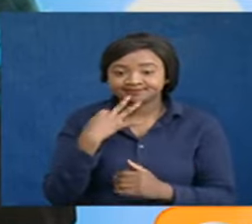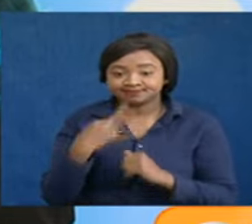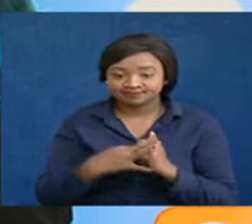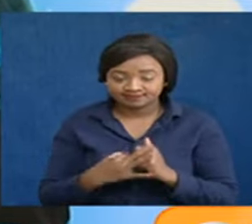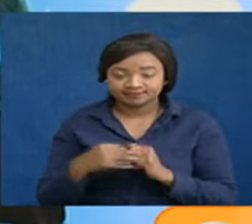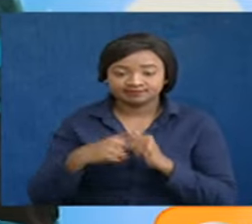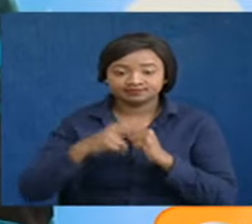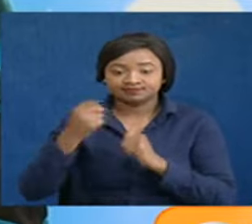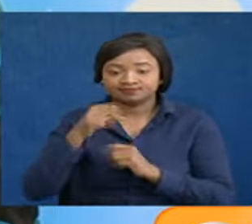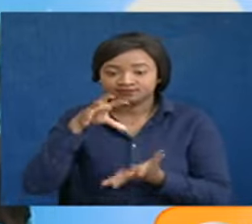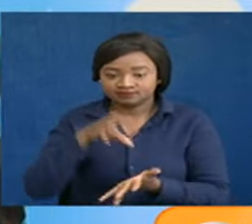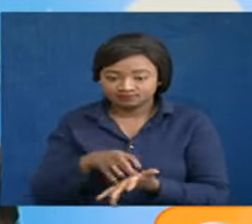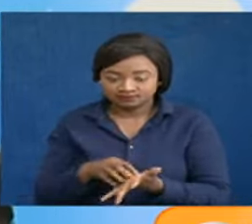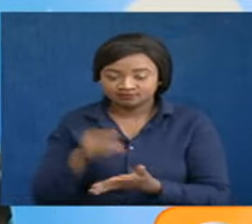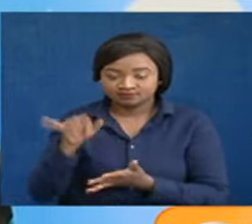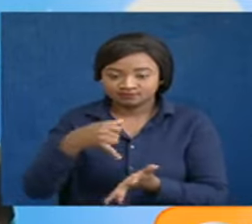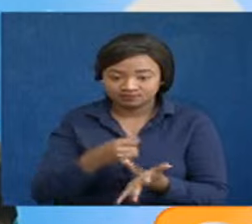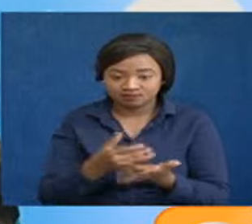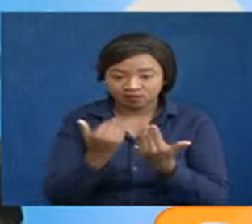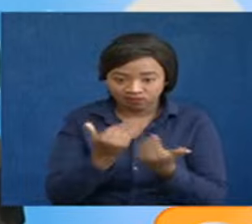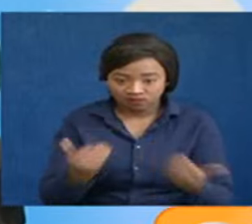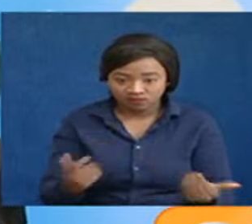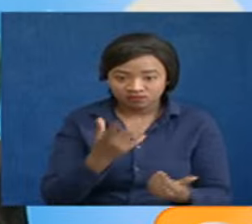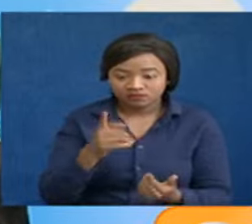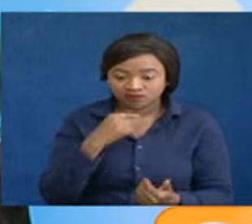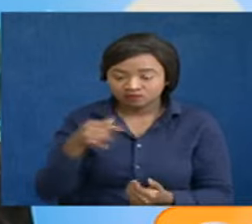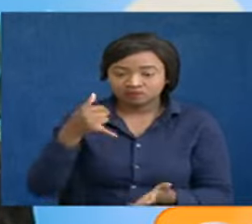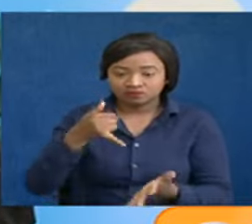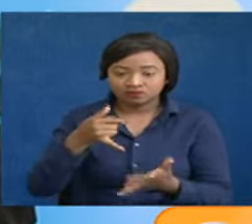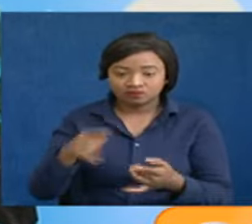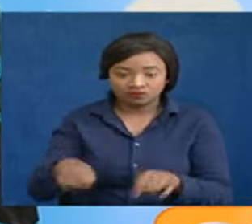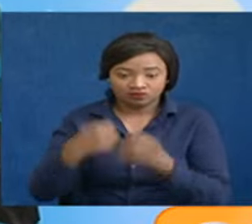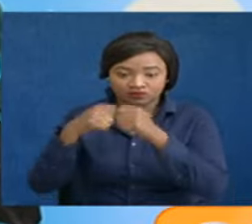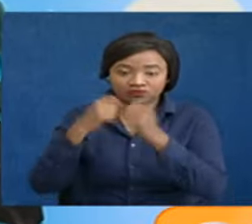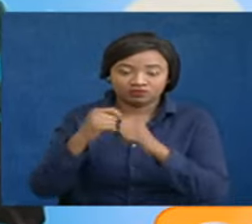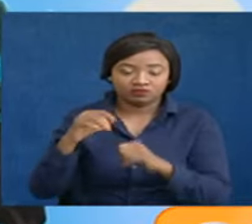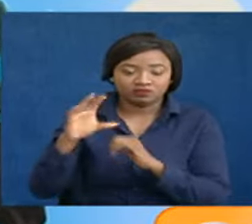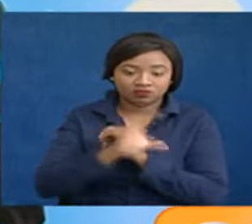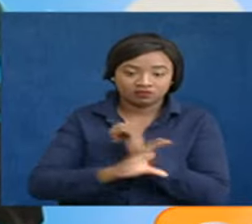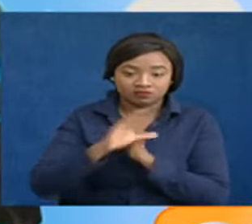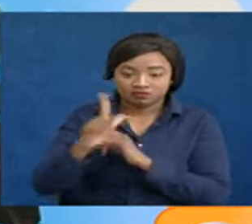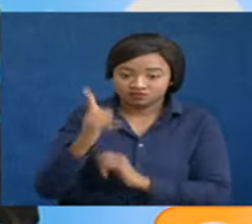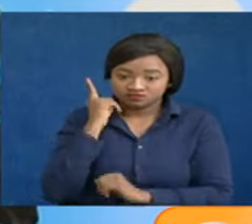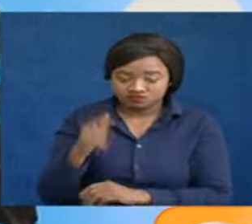1,875 cases involving children in conflict with the law, and